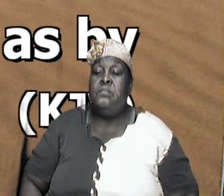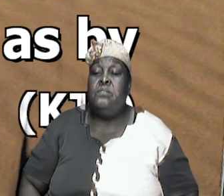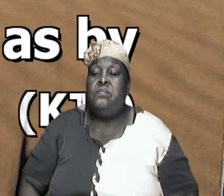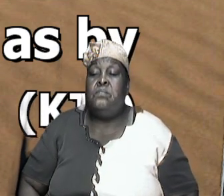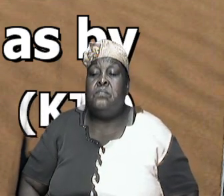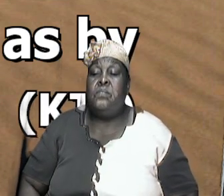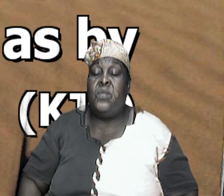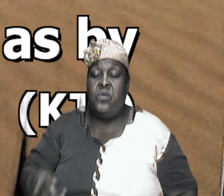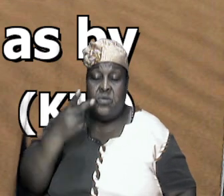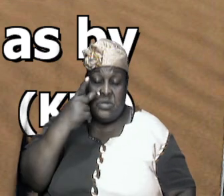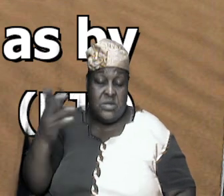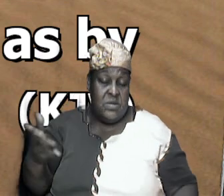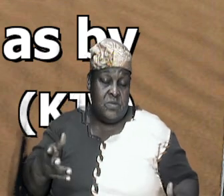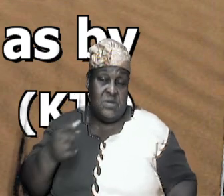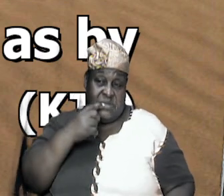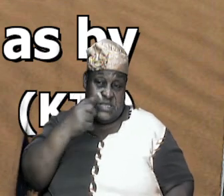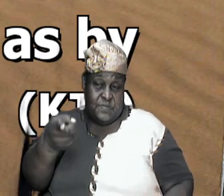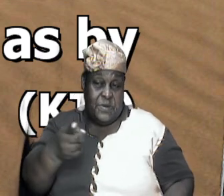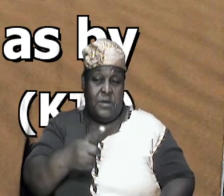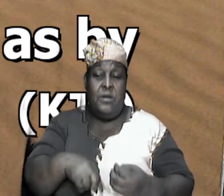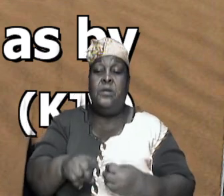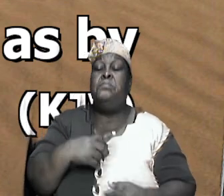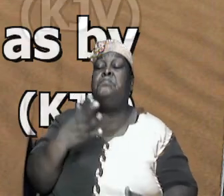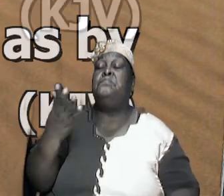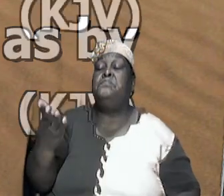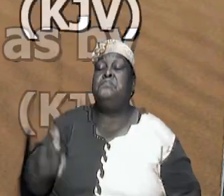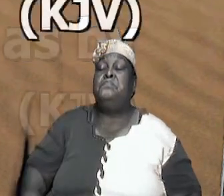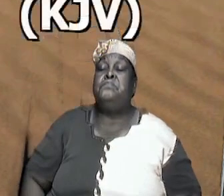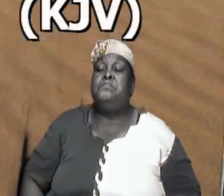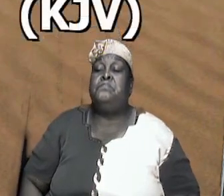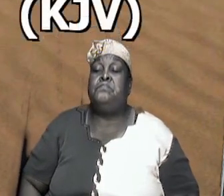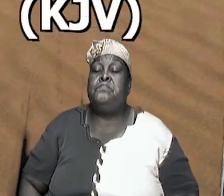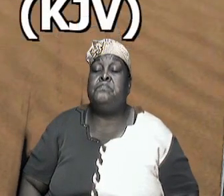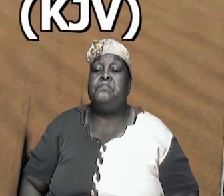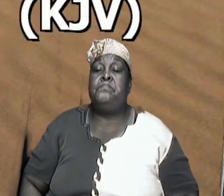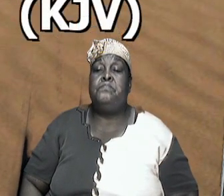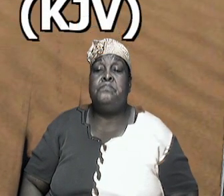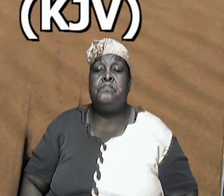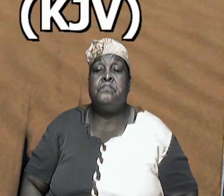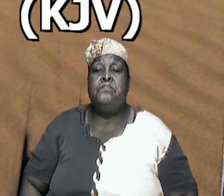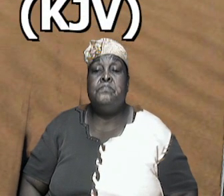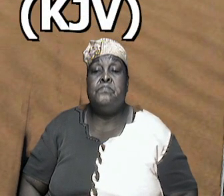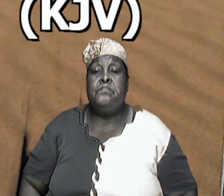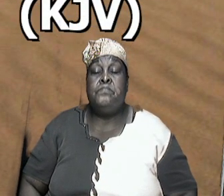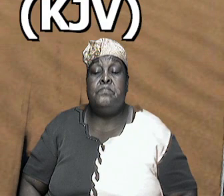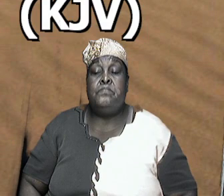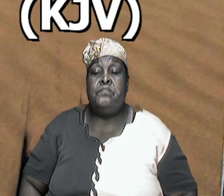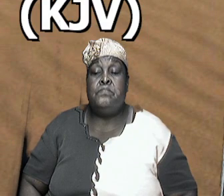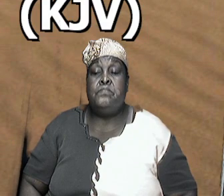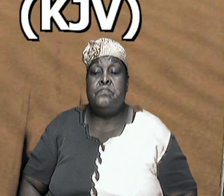5, you will see what I'm talking about here.